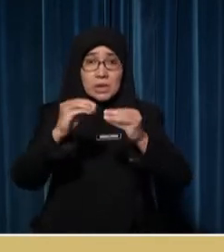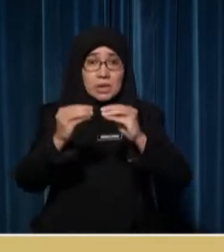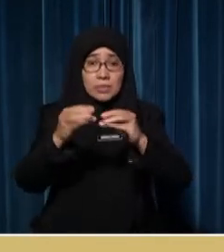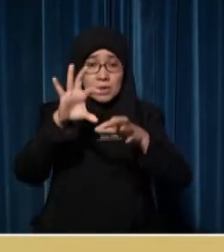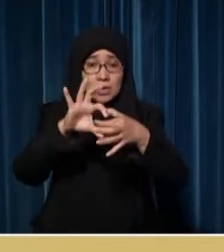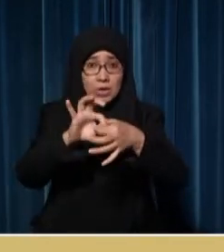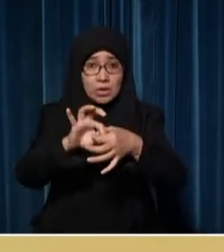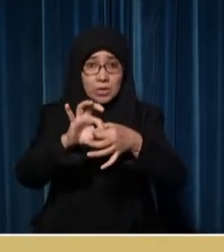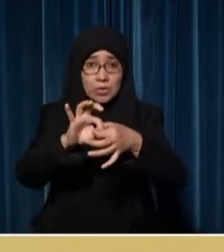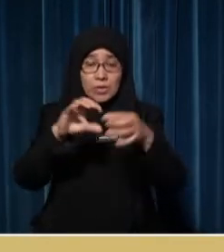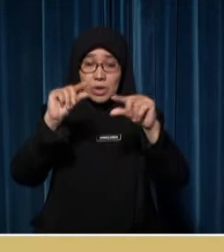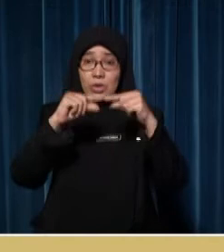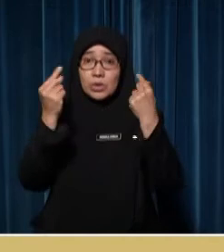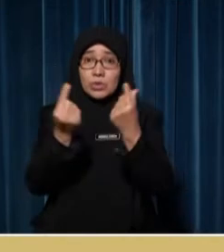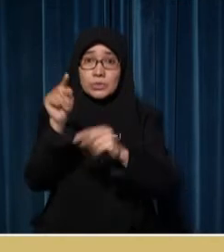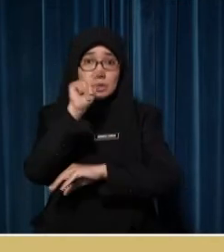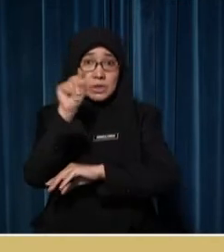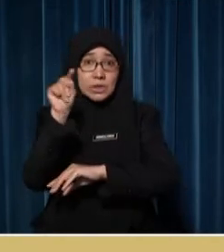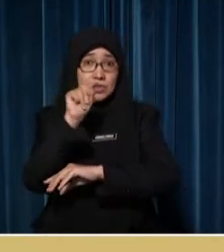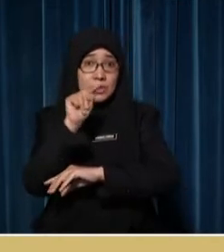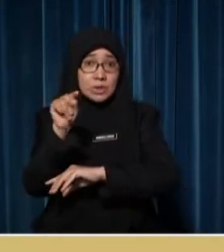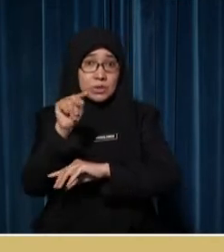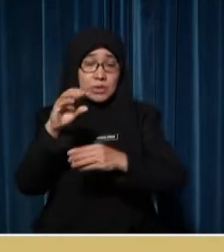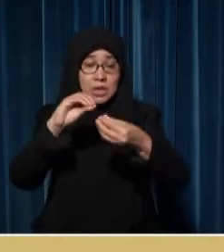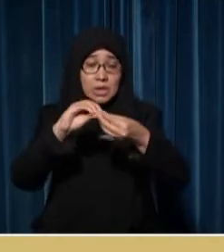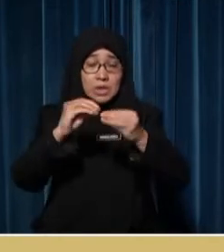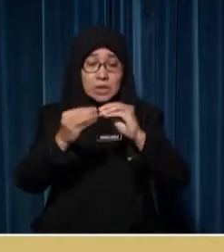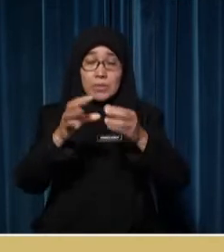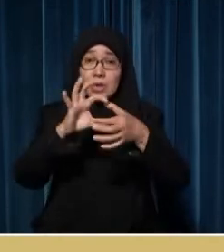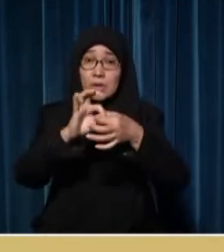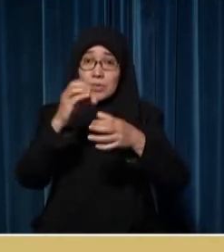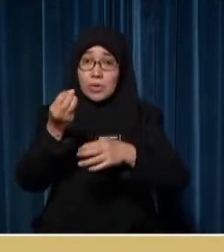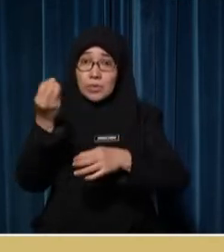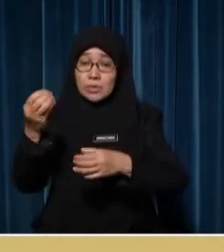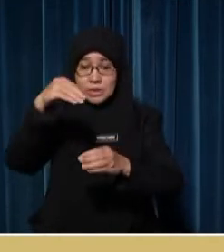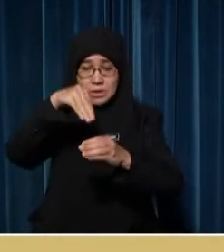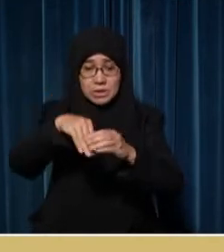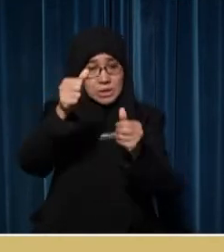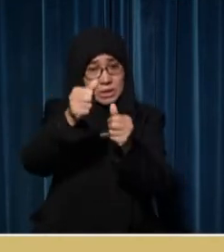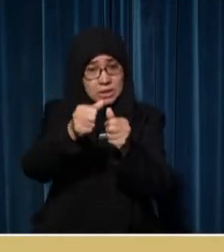groups equal to the number of objects in each group.